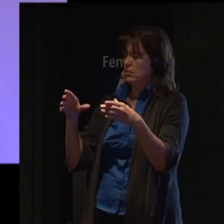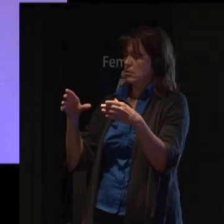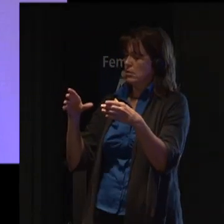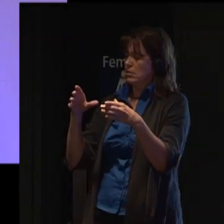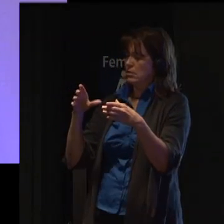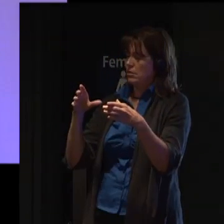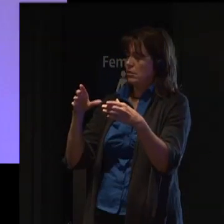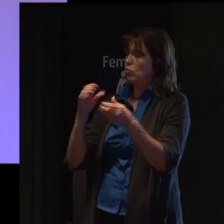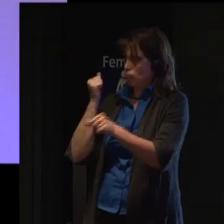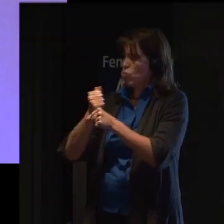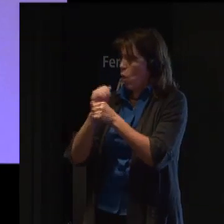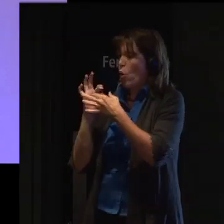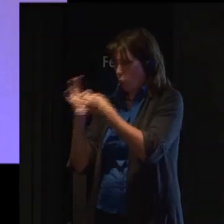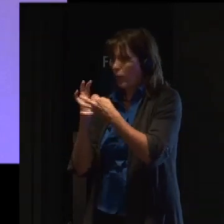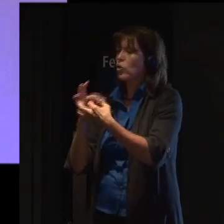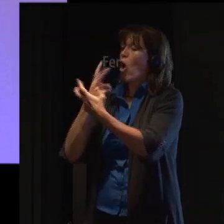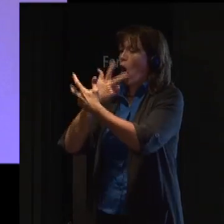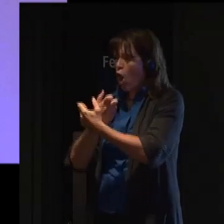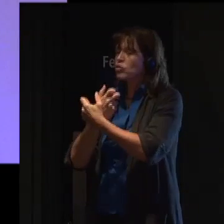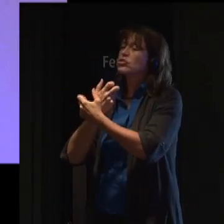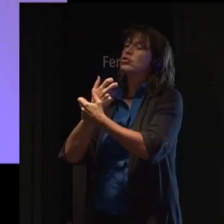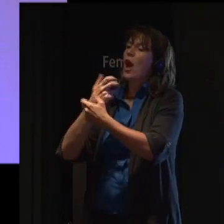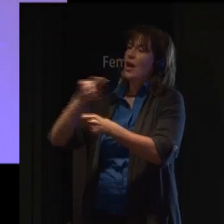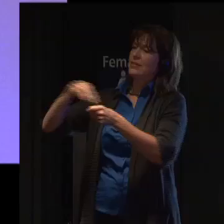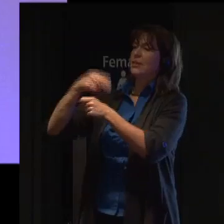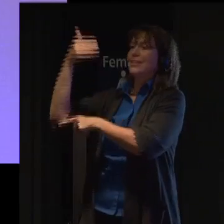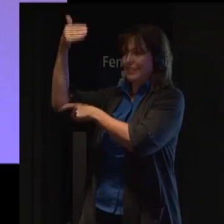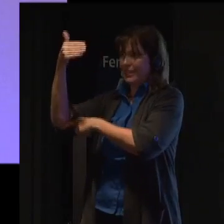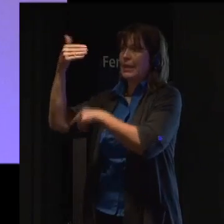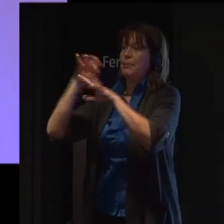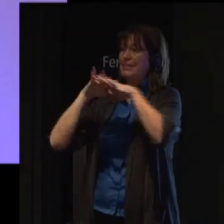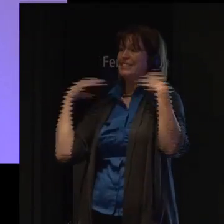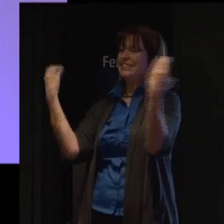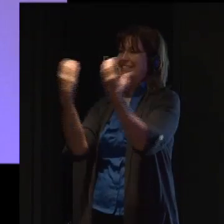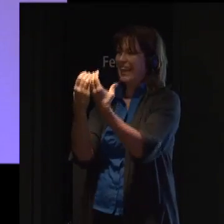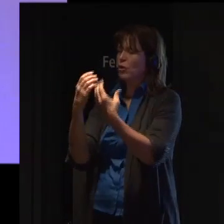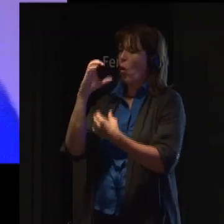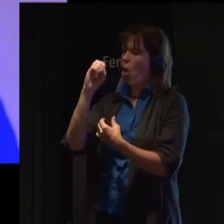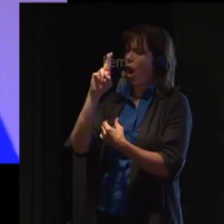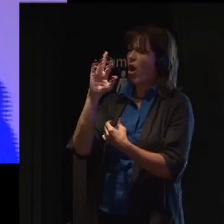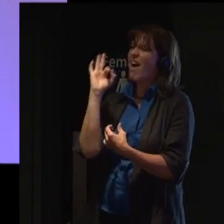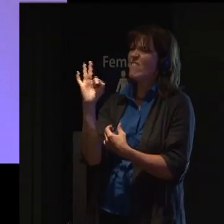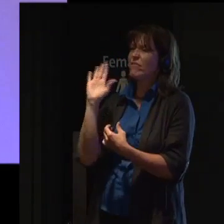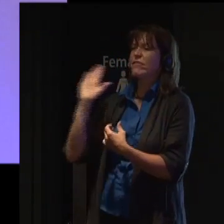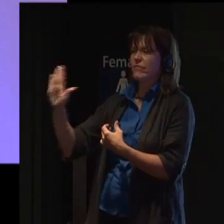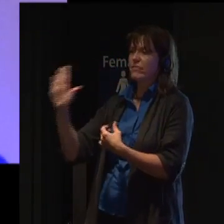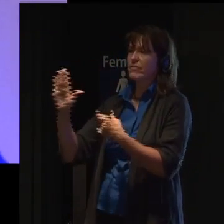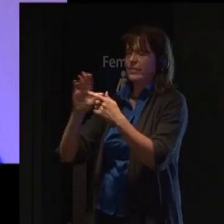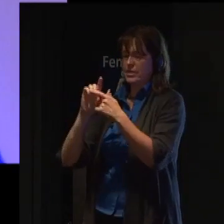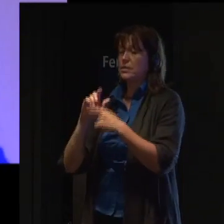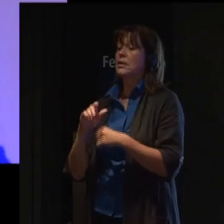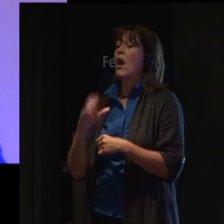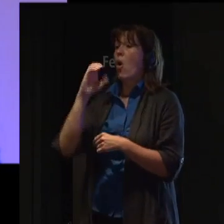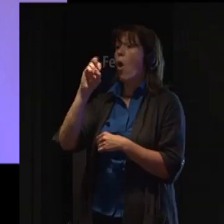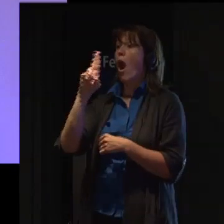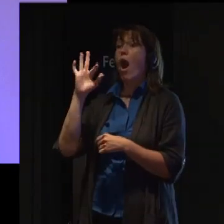every match of the Austrian national team on the state TV, which is called ORF, and ORF does